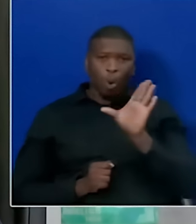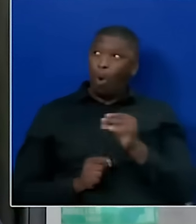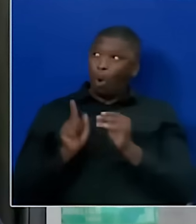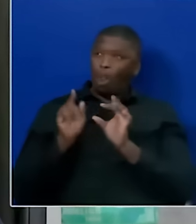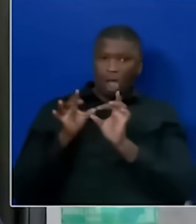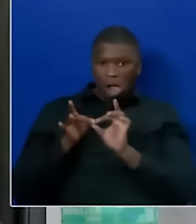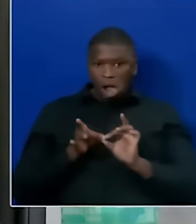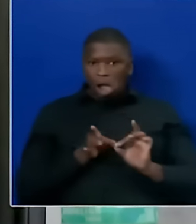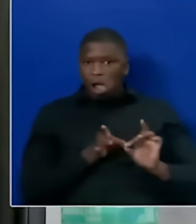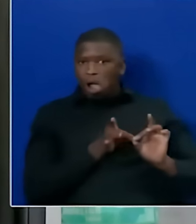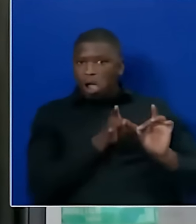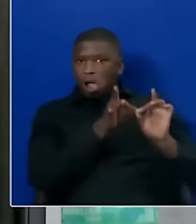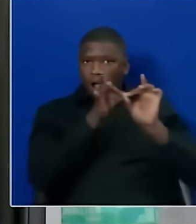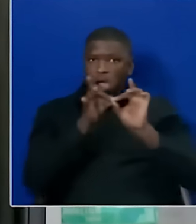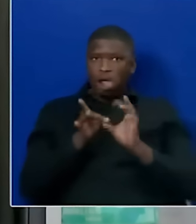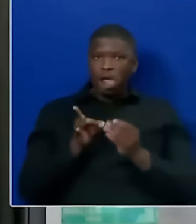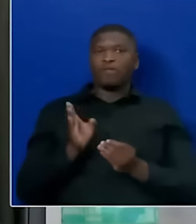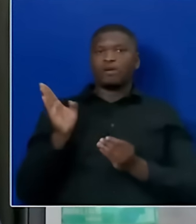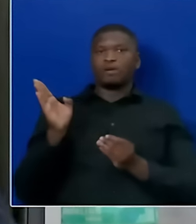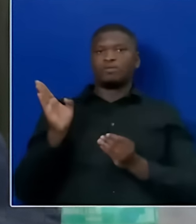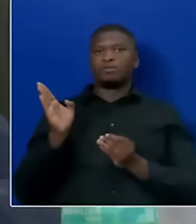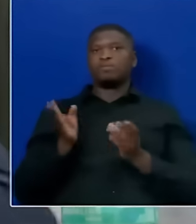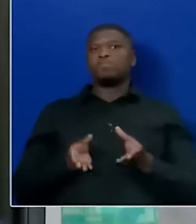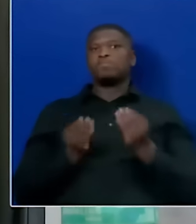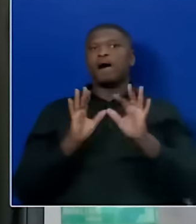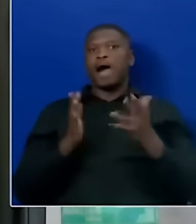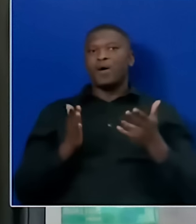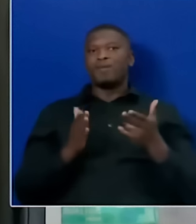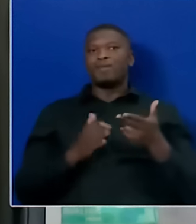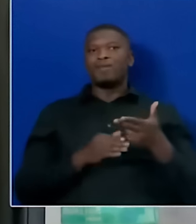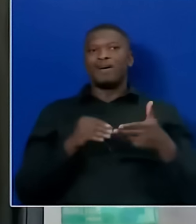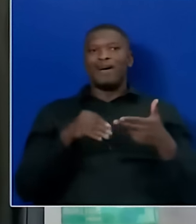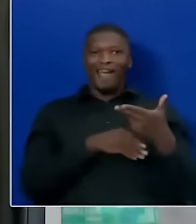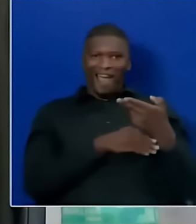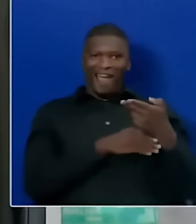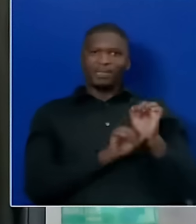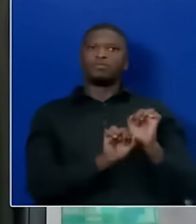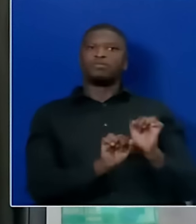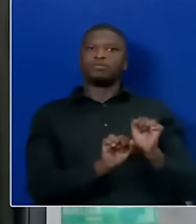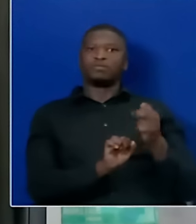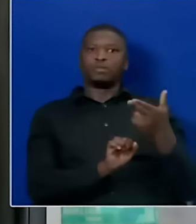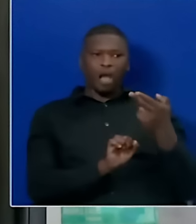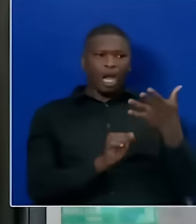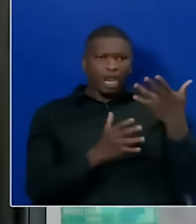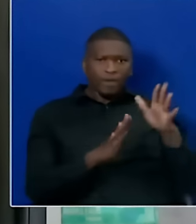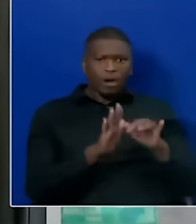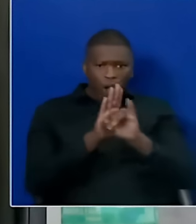based on their caliber. For example, the AK-47 is linked to this number of cases